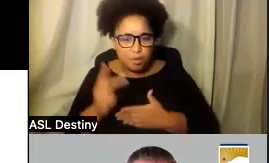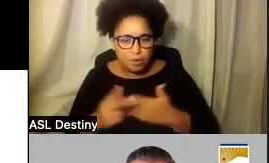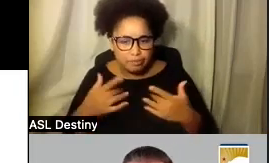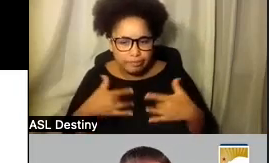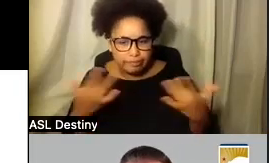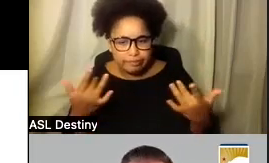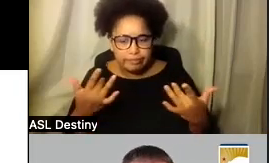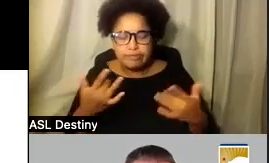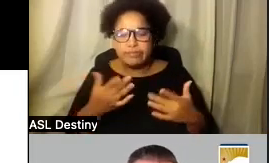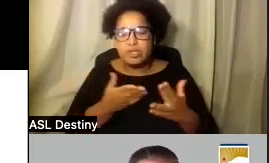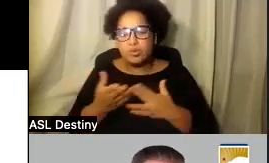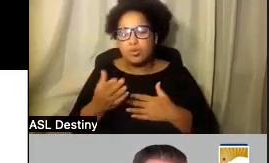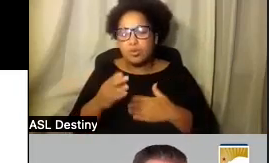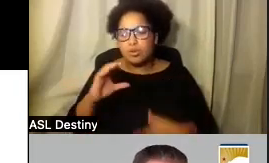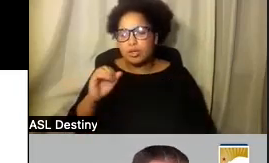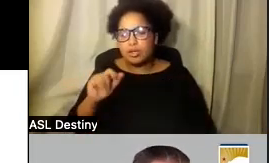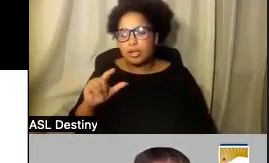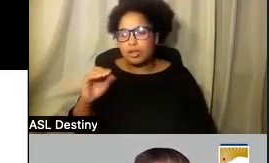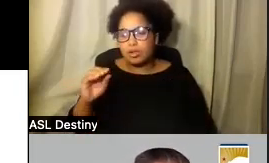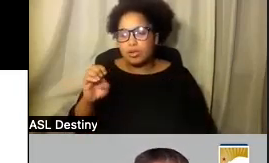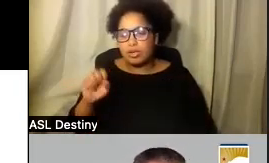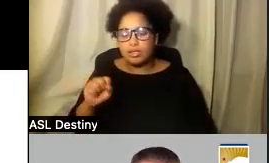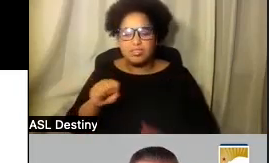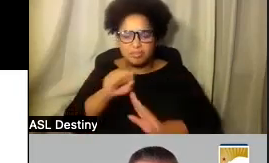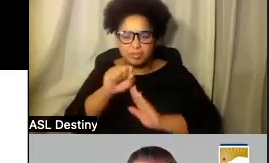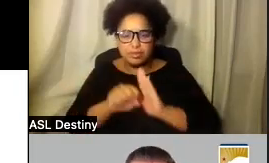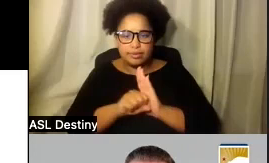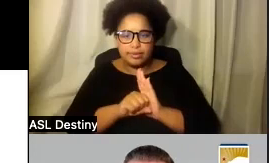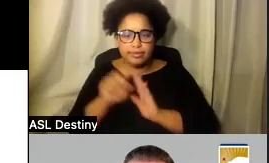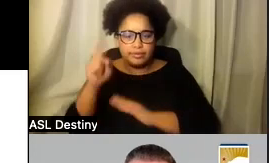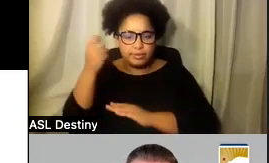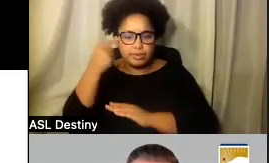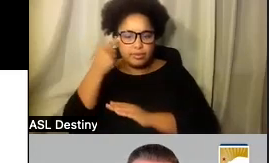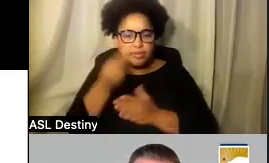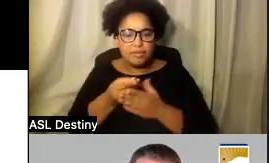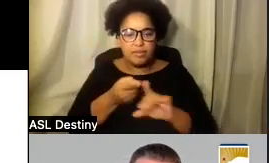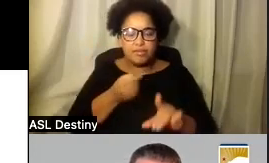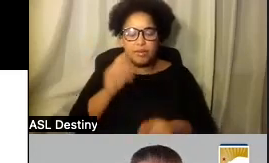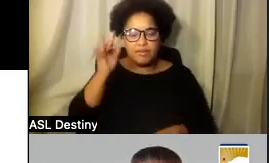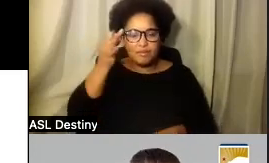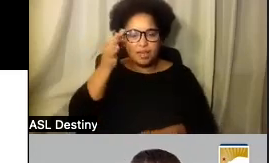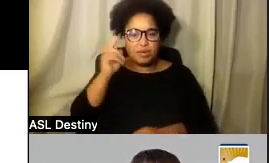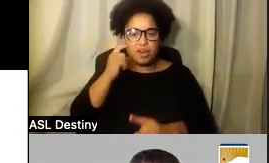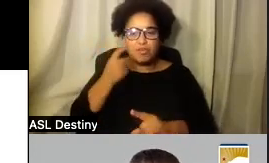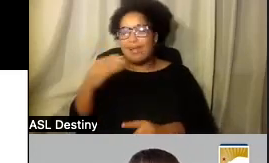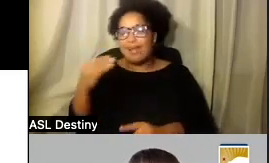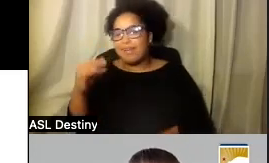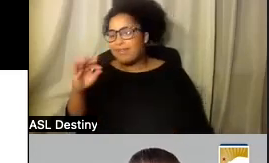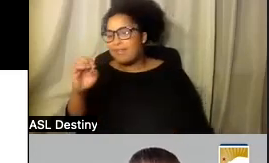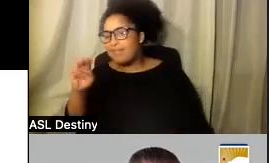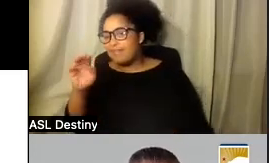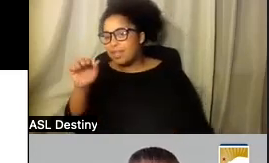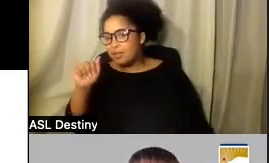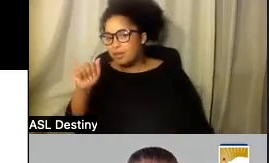being administered through Cal OES through the state, which is ultimately funded by the federal government and FEMA. And